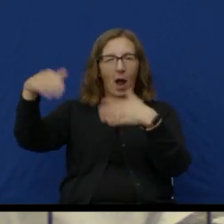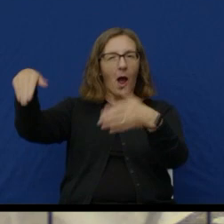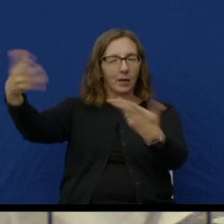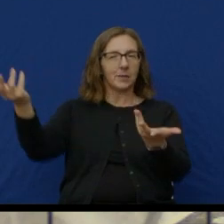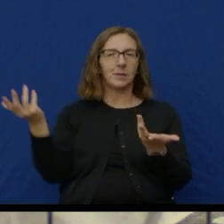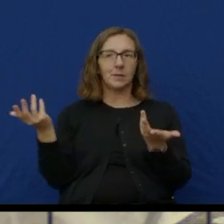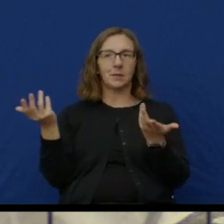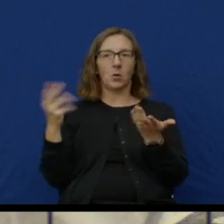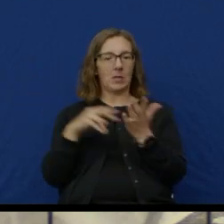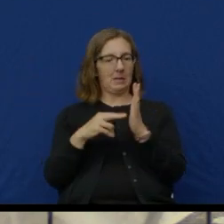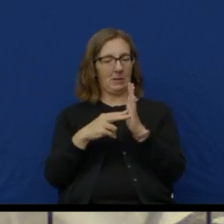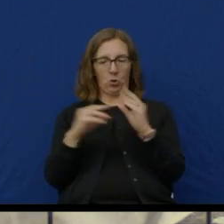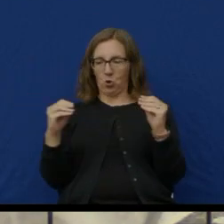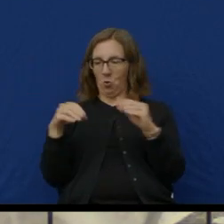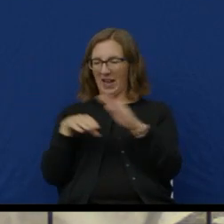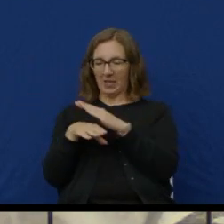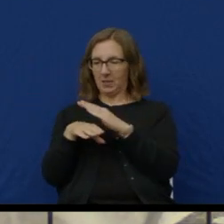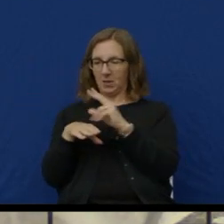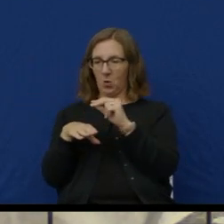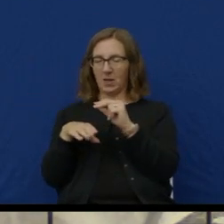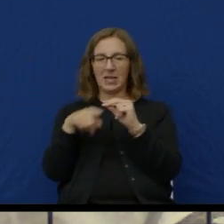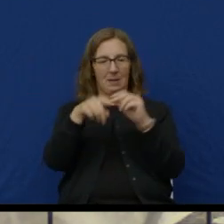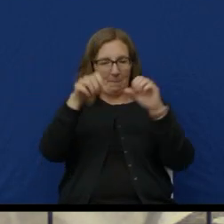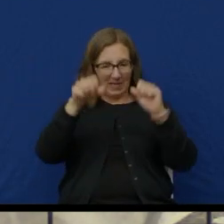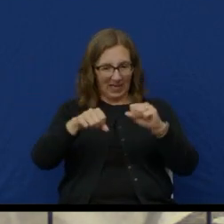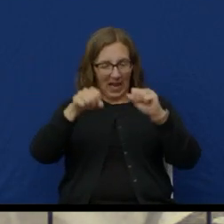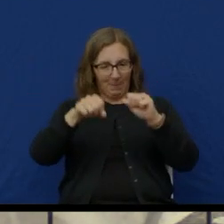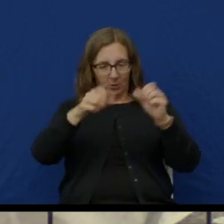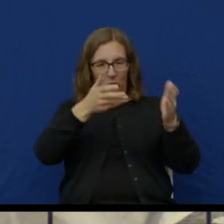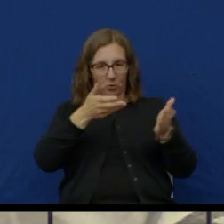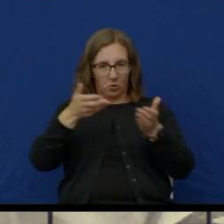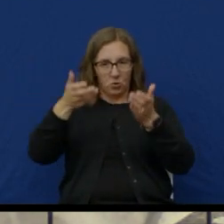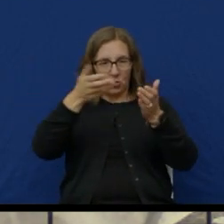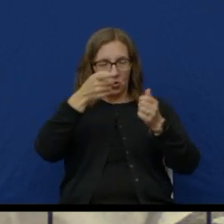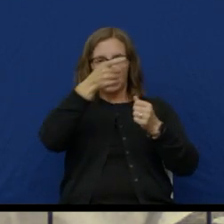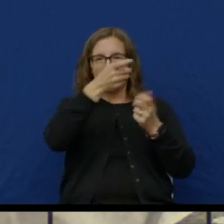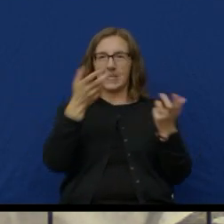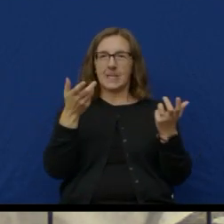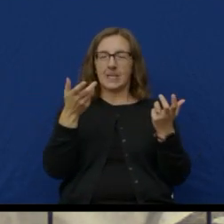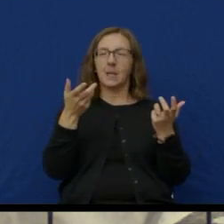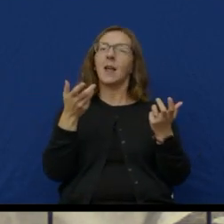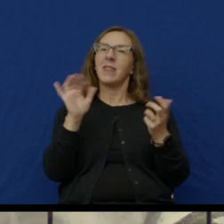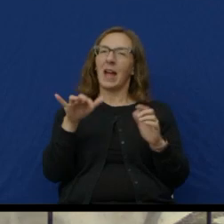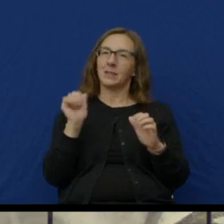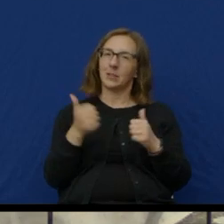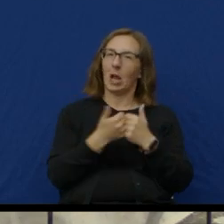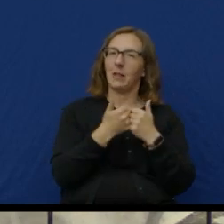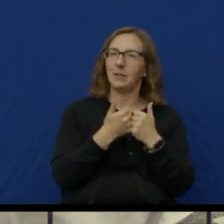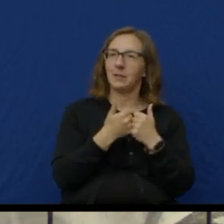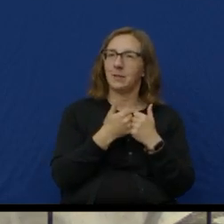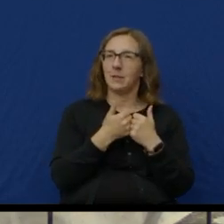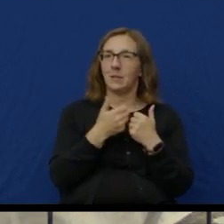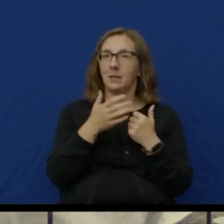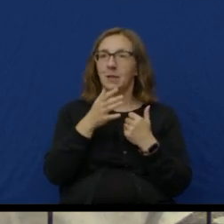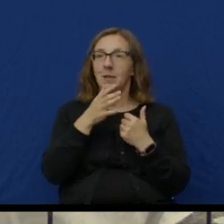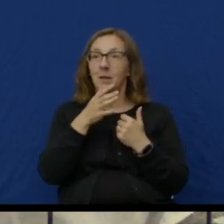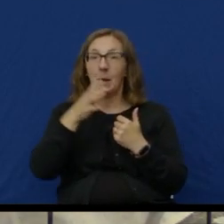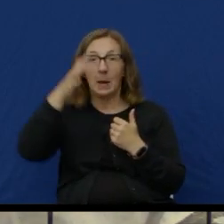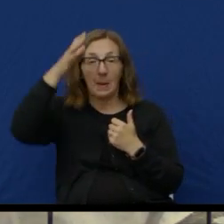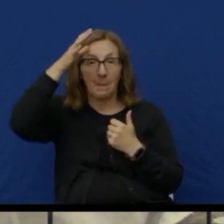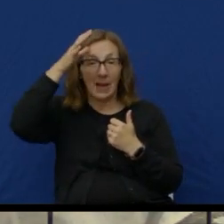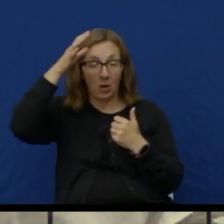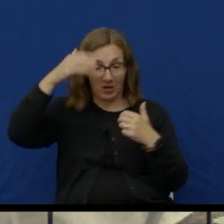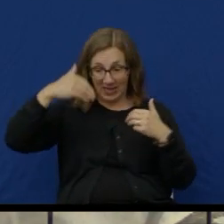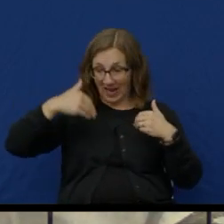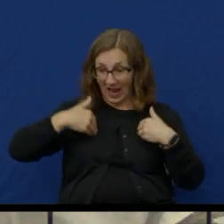not having the access, it's the affordability of it. That's what we find the challenge of it, is a parent, low-income parent, may have 6 options, but they can't afford any